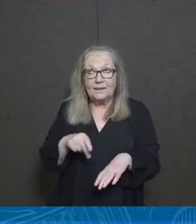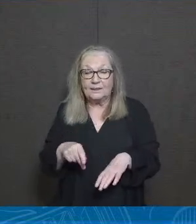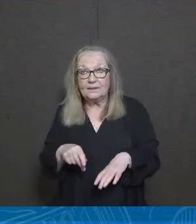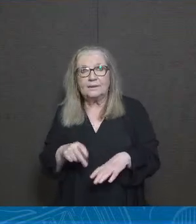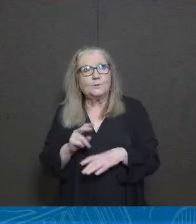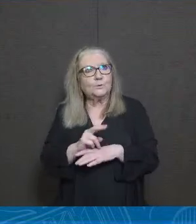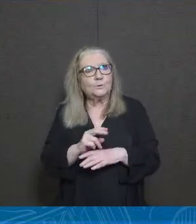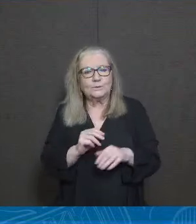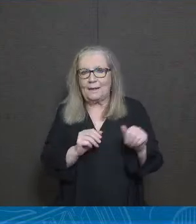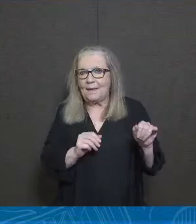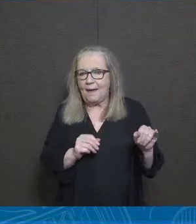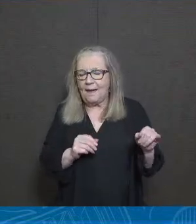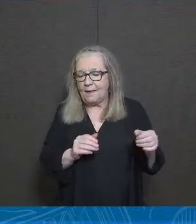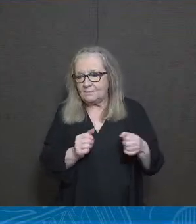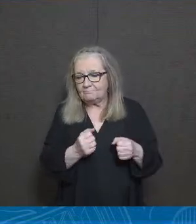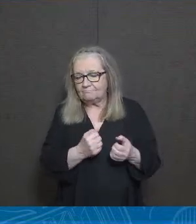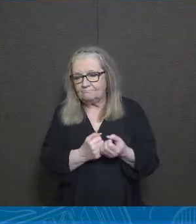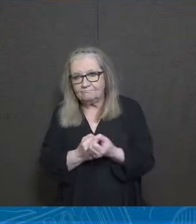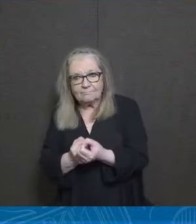support a variety